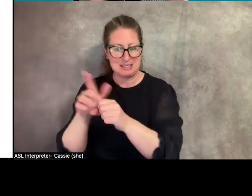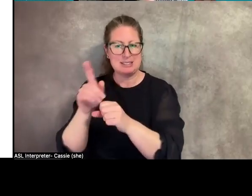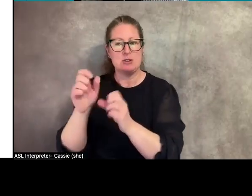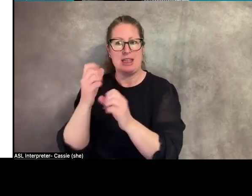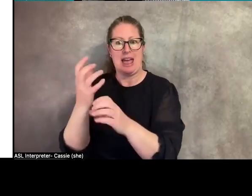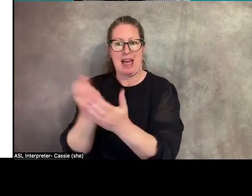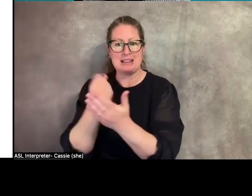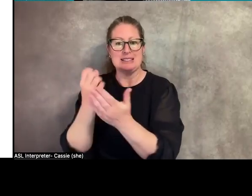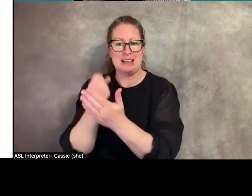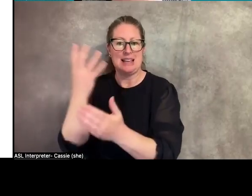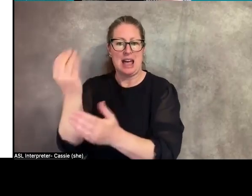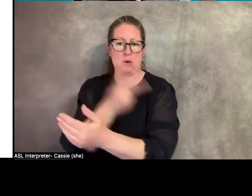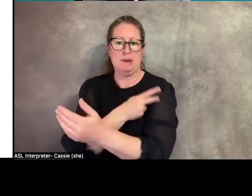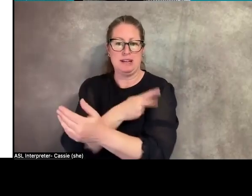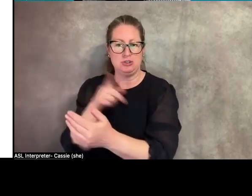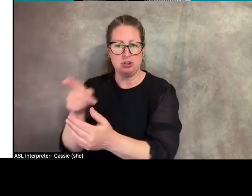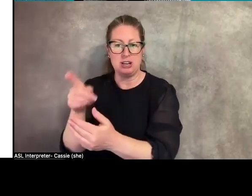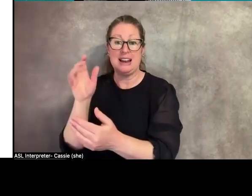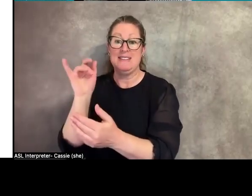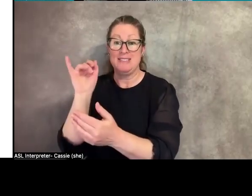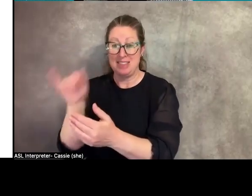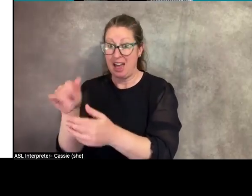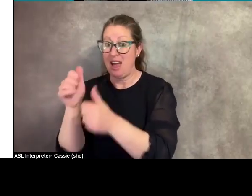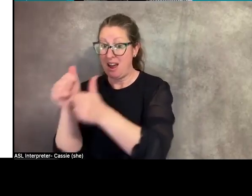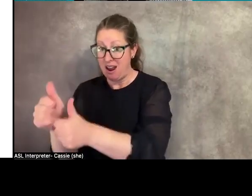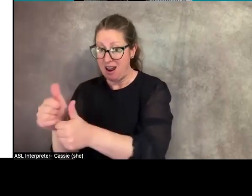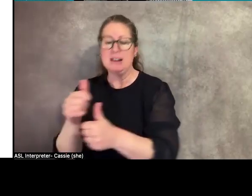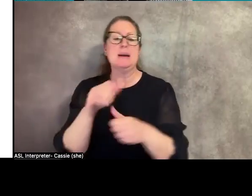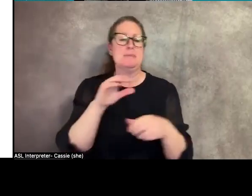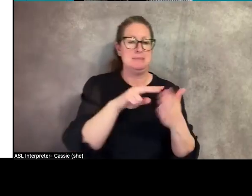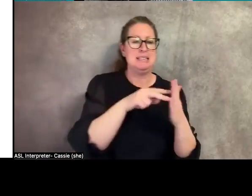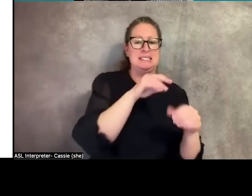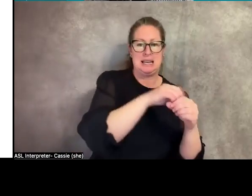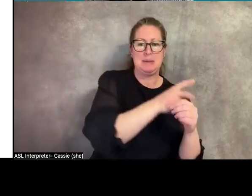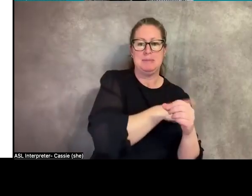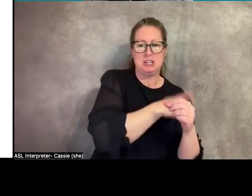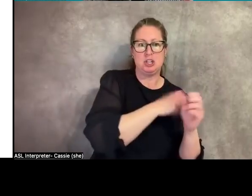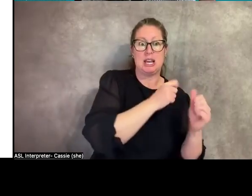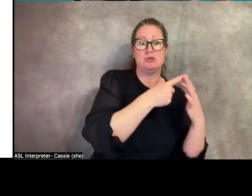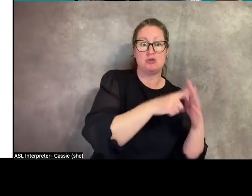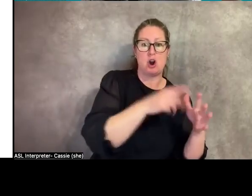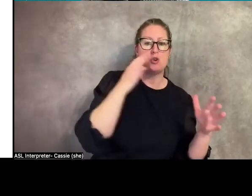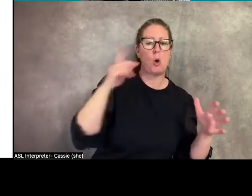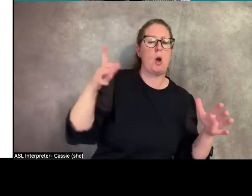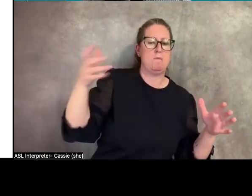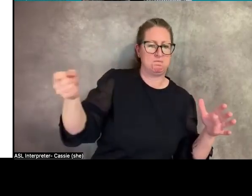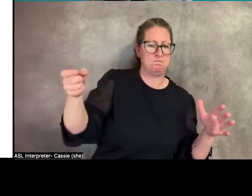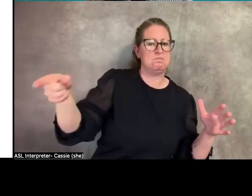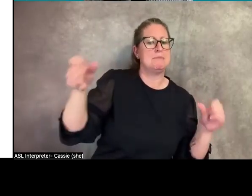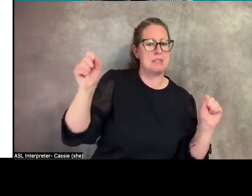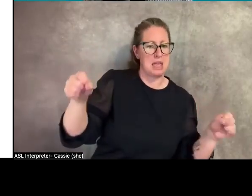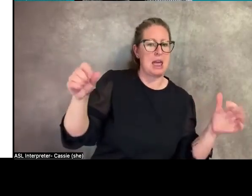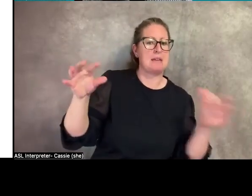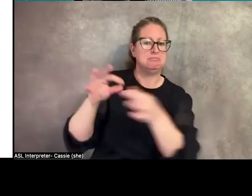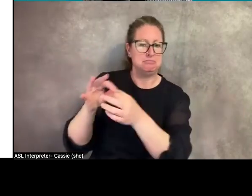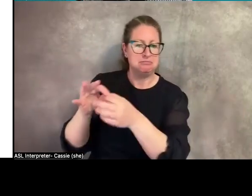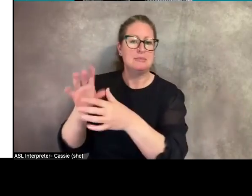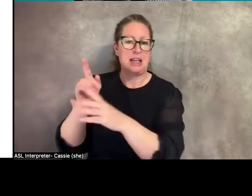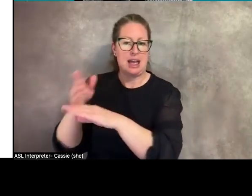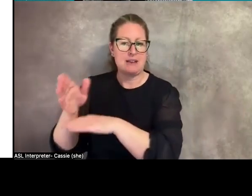then the inpatient teams will be much better positioned to start patients on long-acting medications, knowing that they can receive